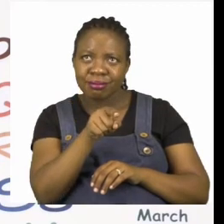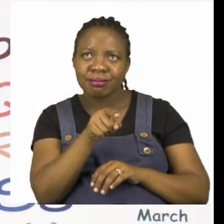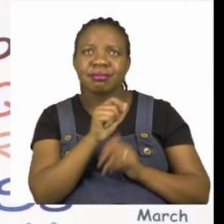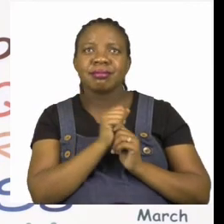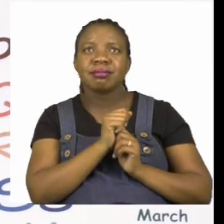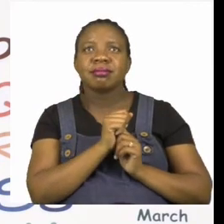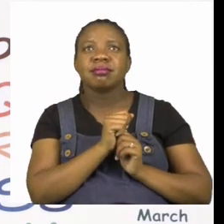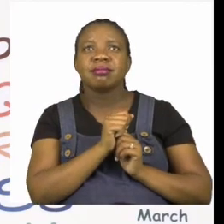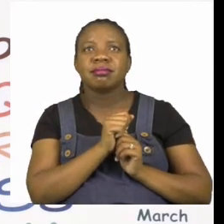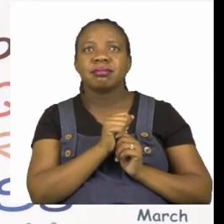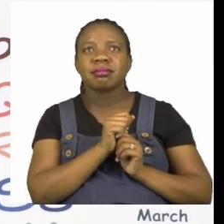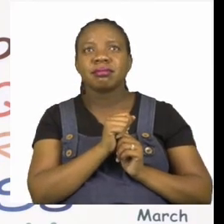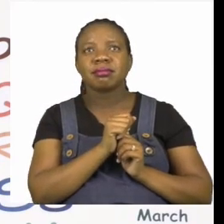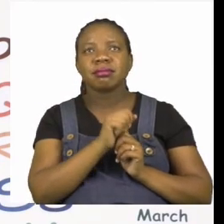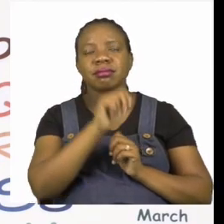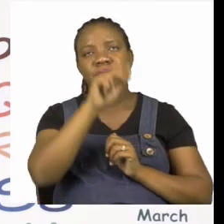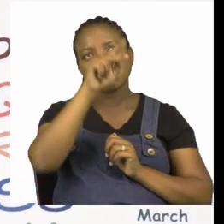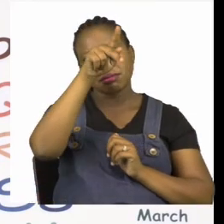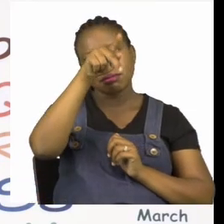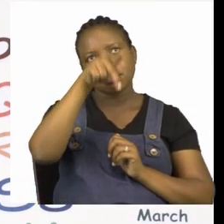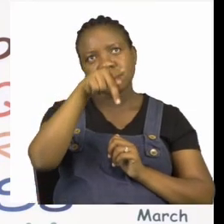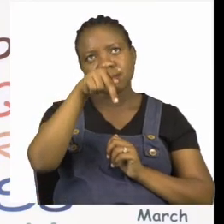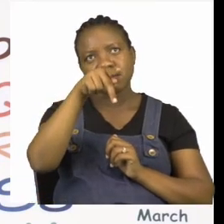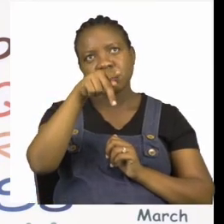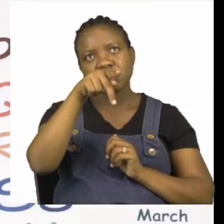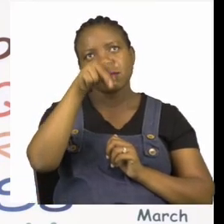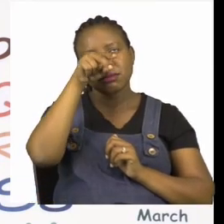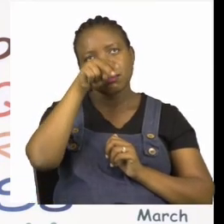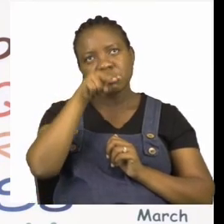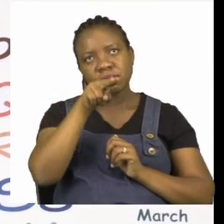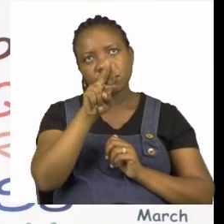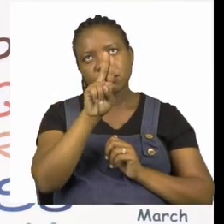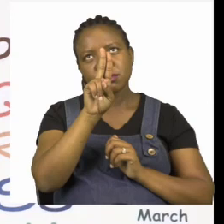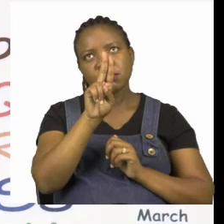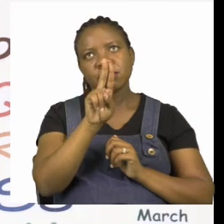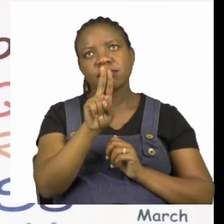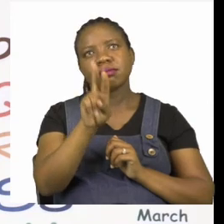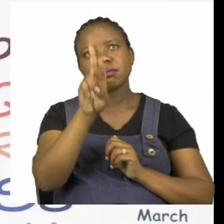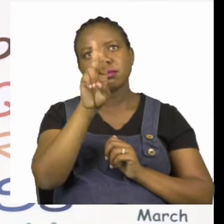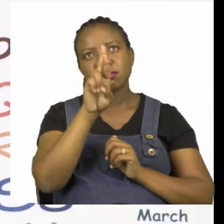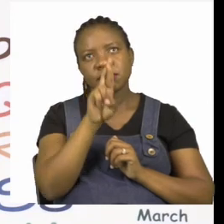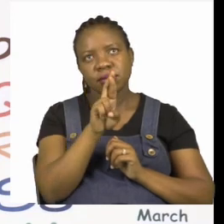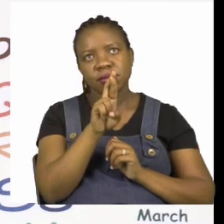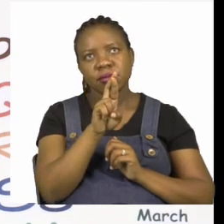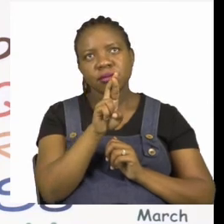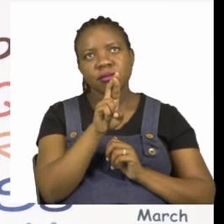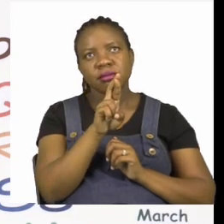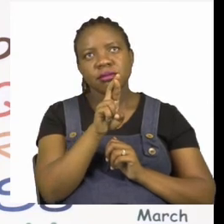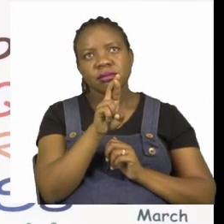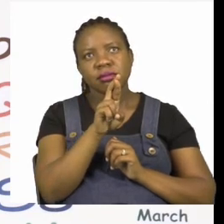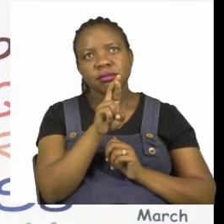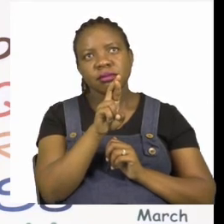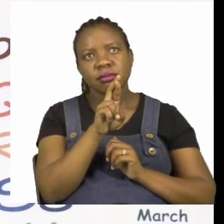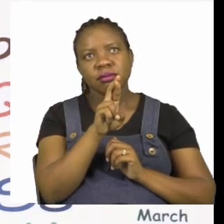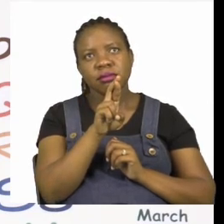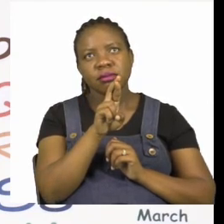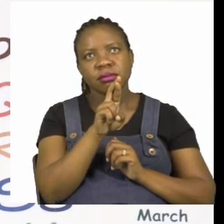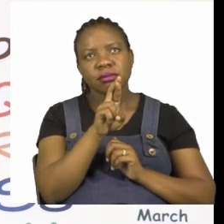U. Then we say R. And then we say